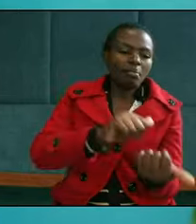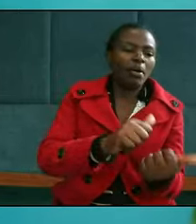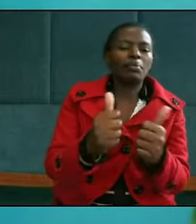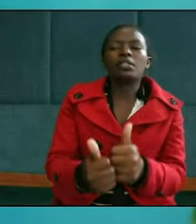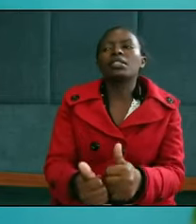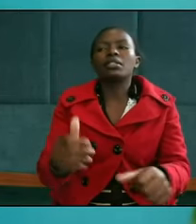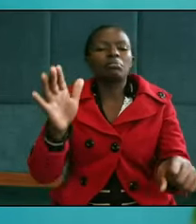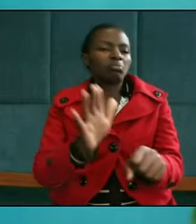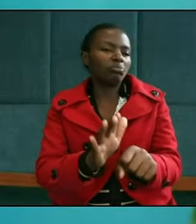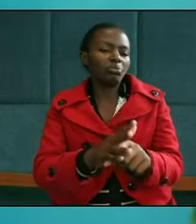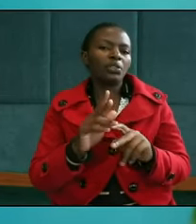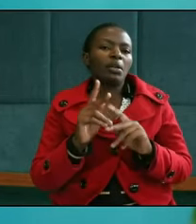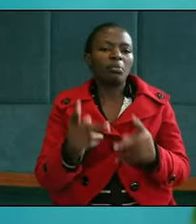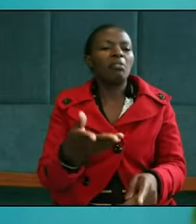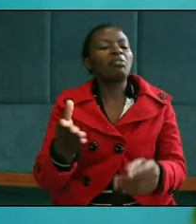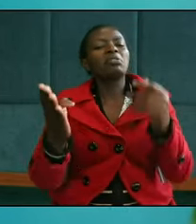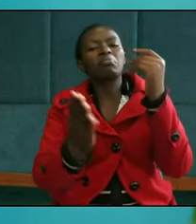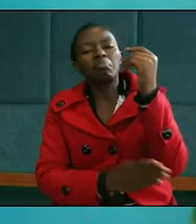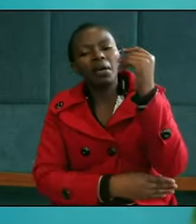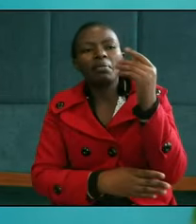highest order.